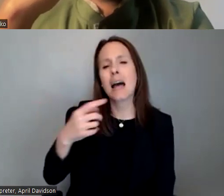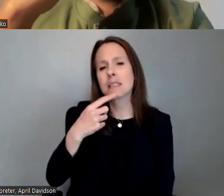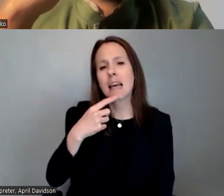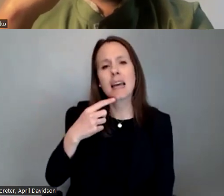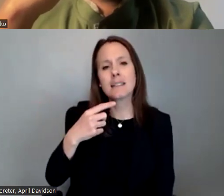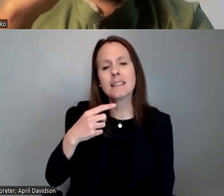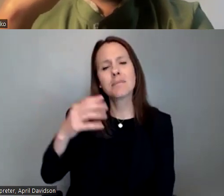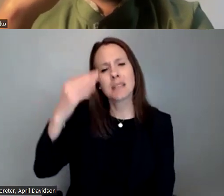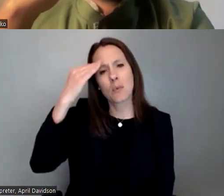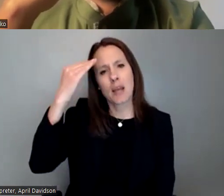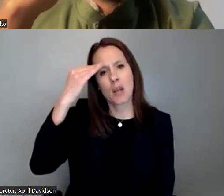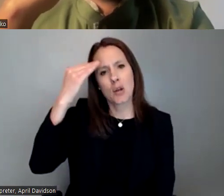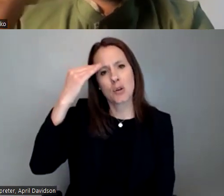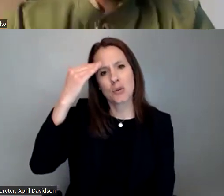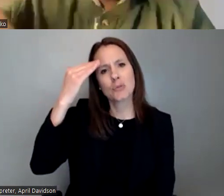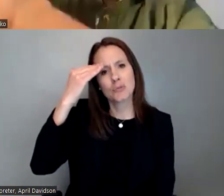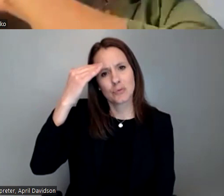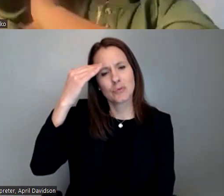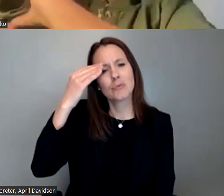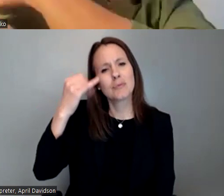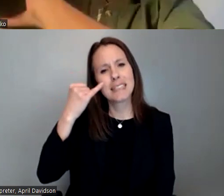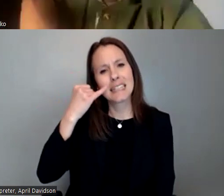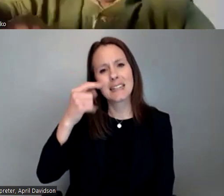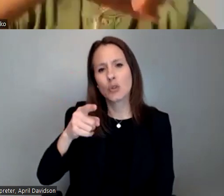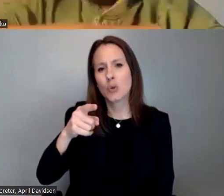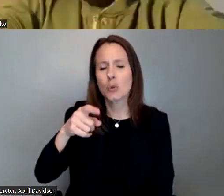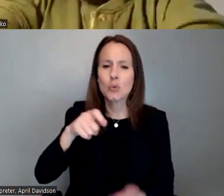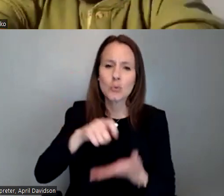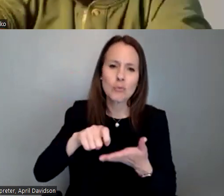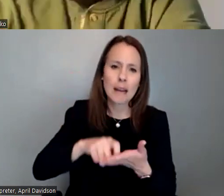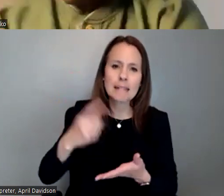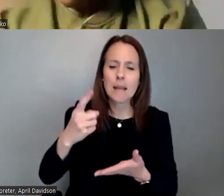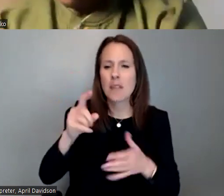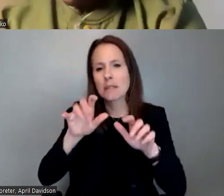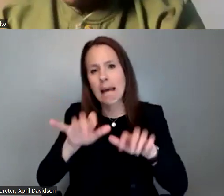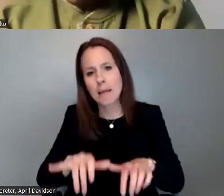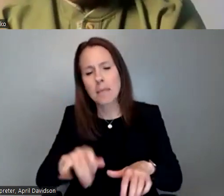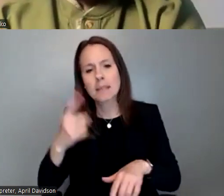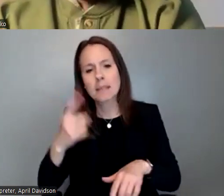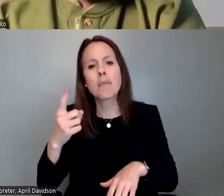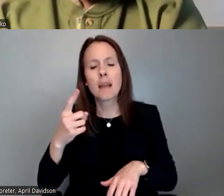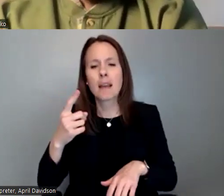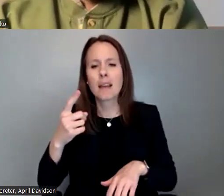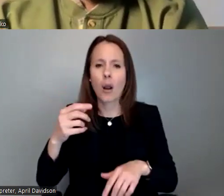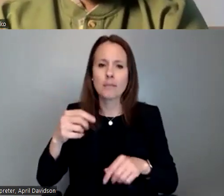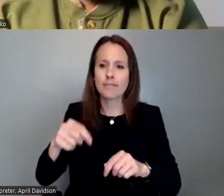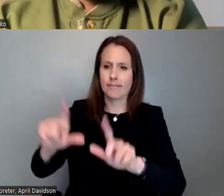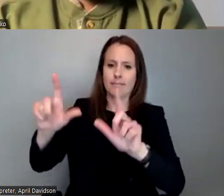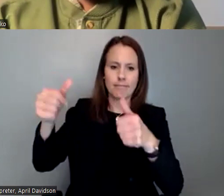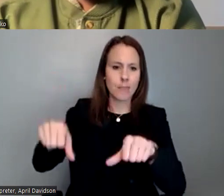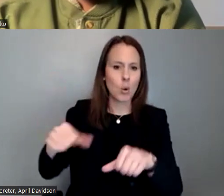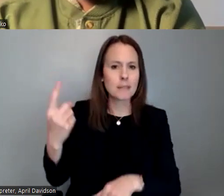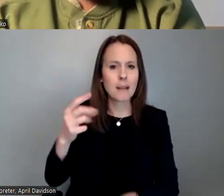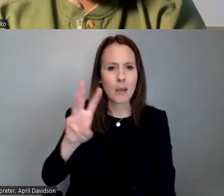be cognizant of if you're writing something or typing things out to put on the web or on the